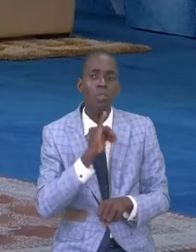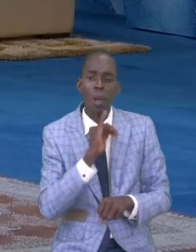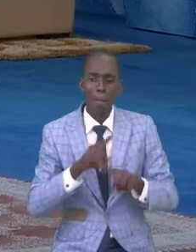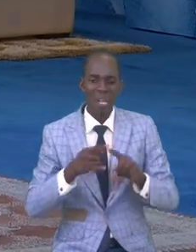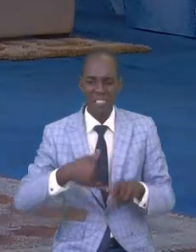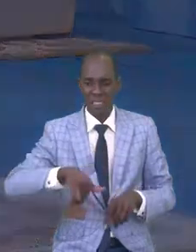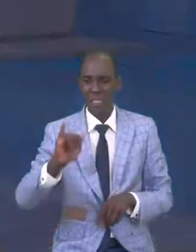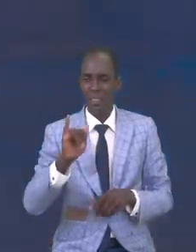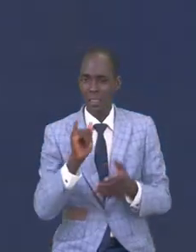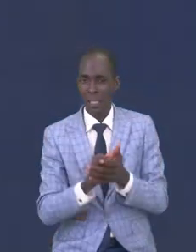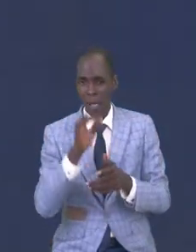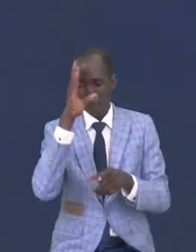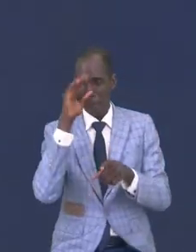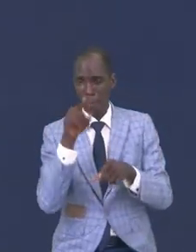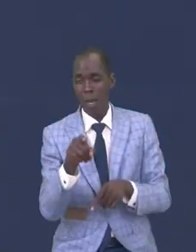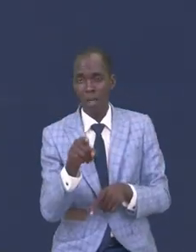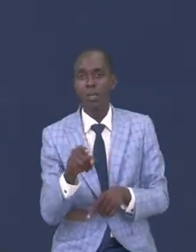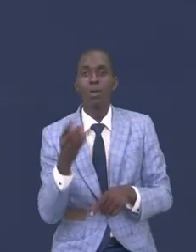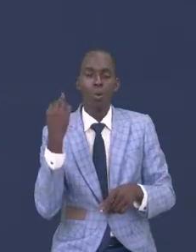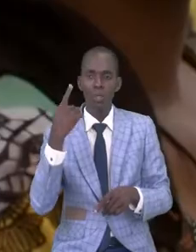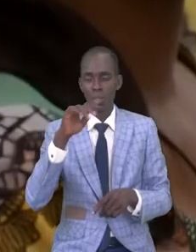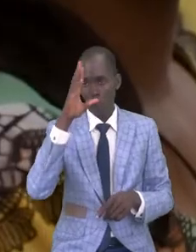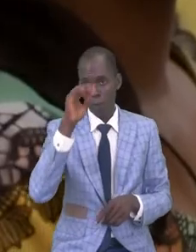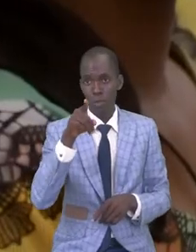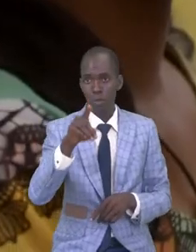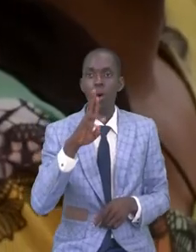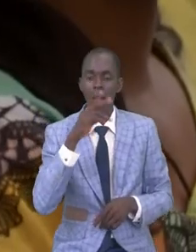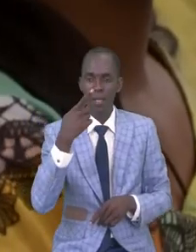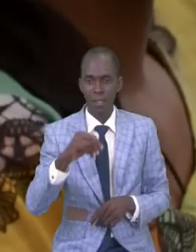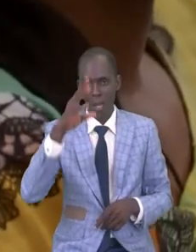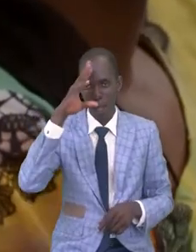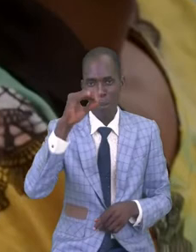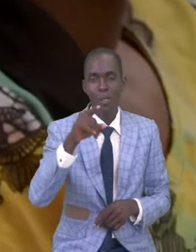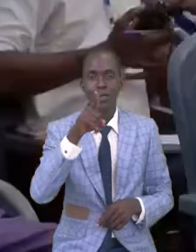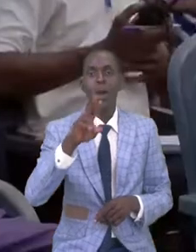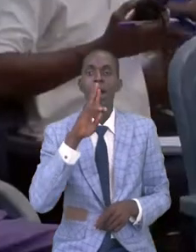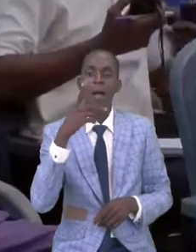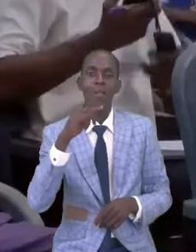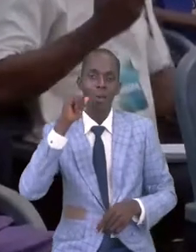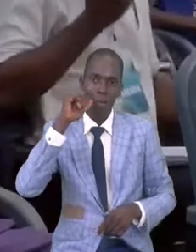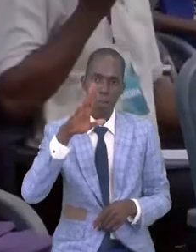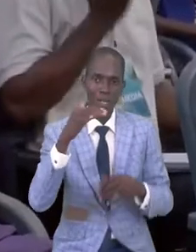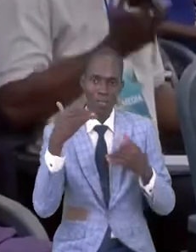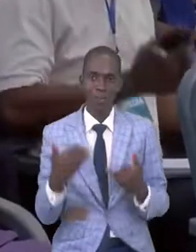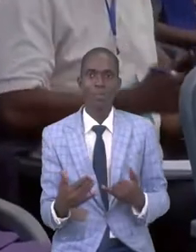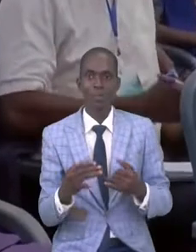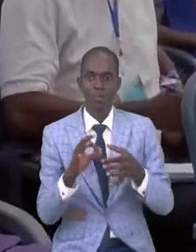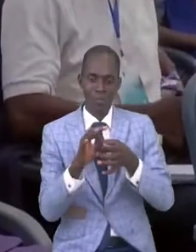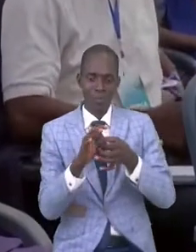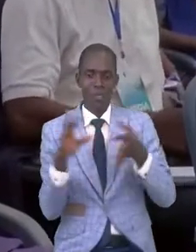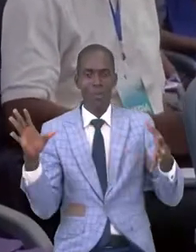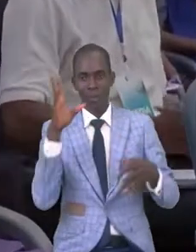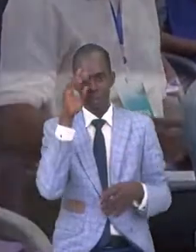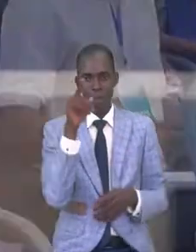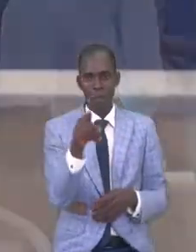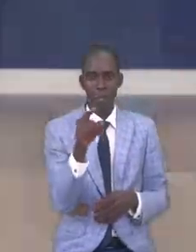man. And yet, you are the man. You are the woman. Loose him